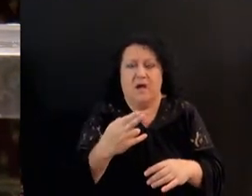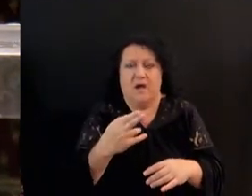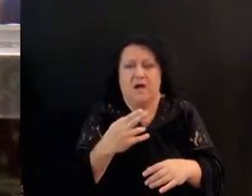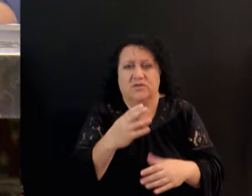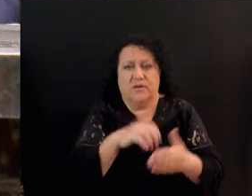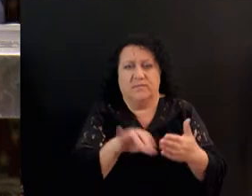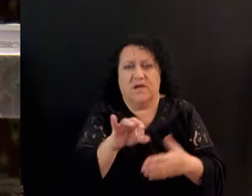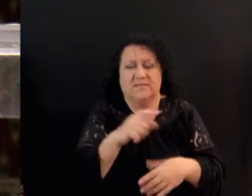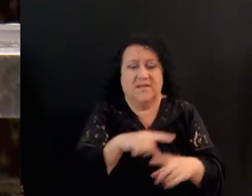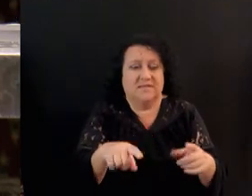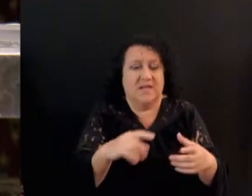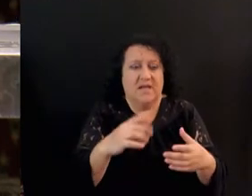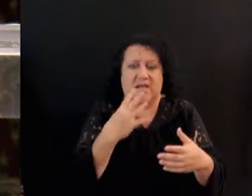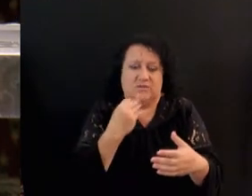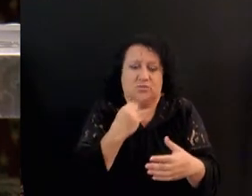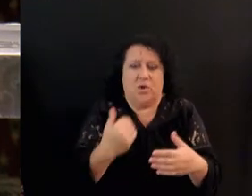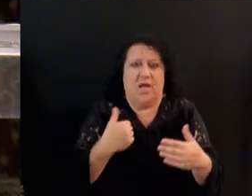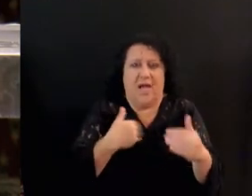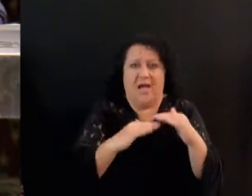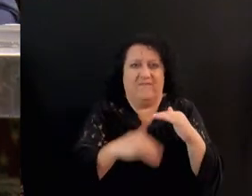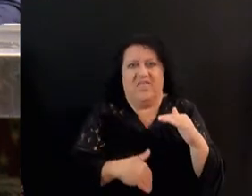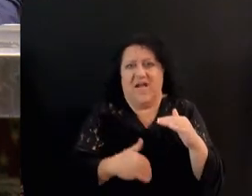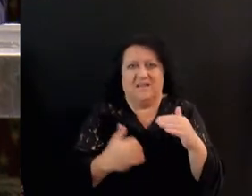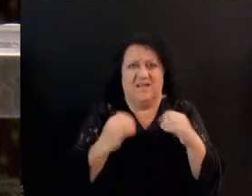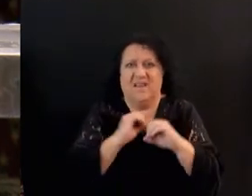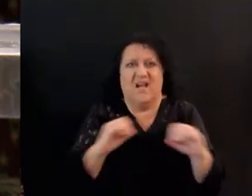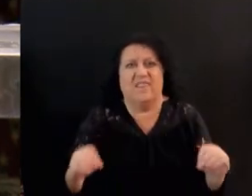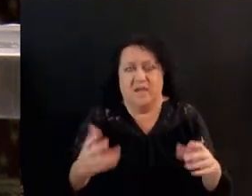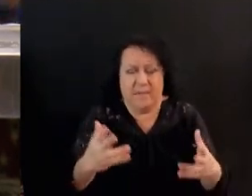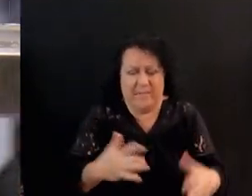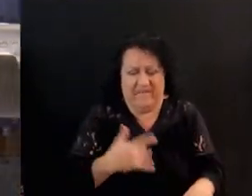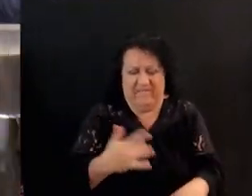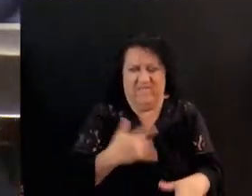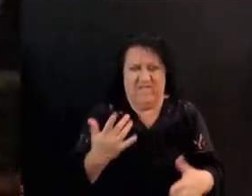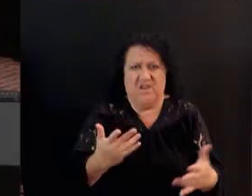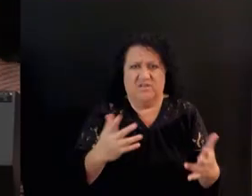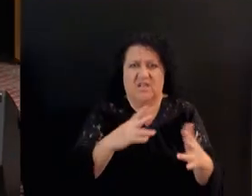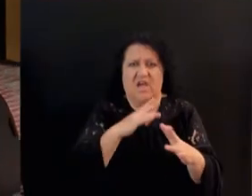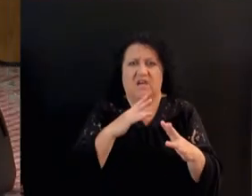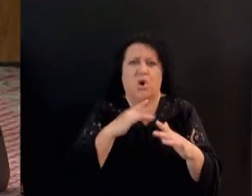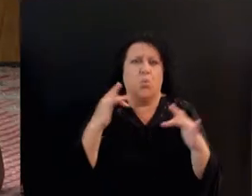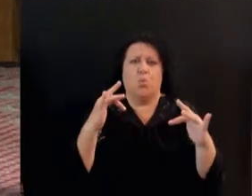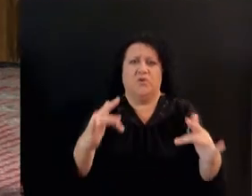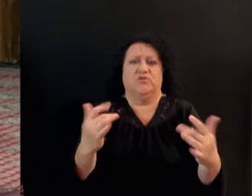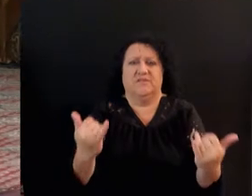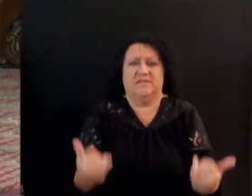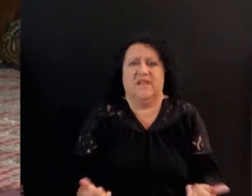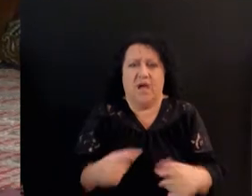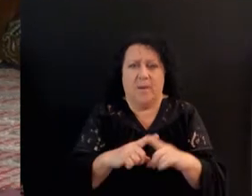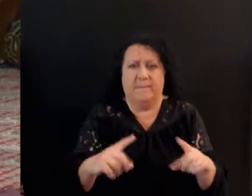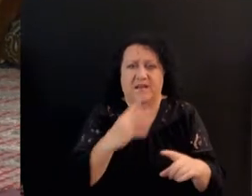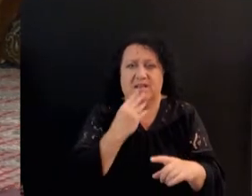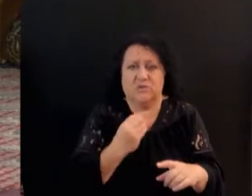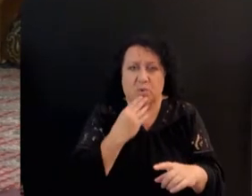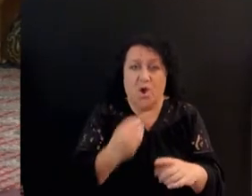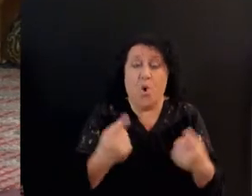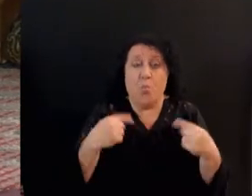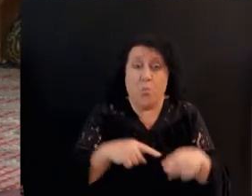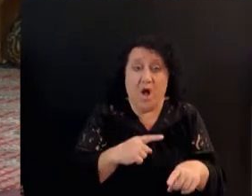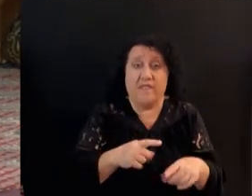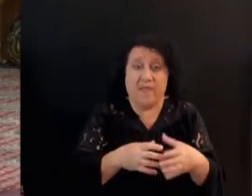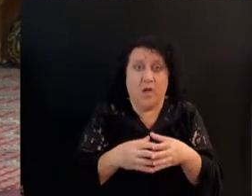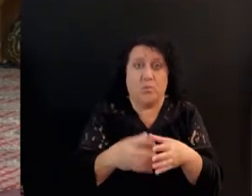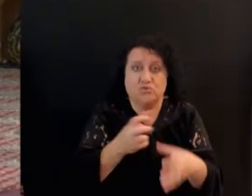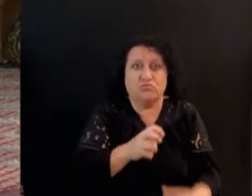the prophet says. He says, you may feel like you're in the wilderness now, right? But Israel, their clothes didn't wear out in that journey.